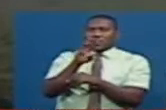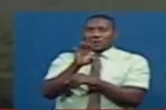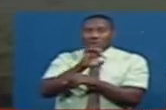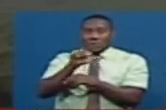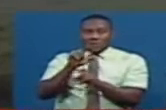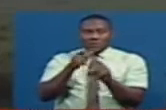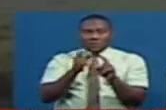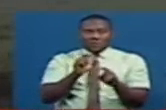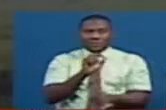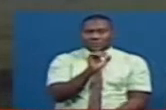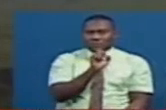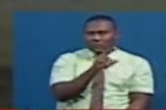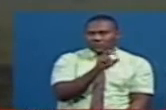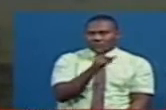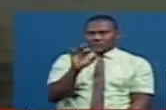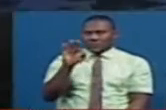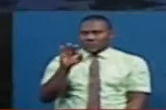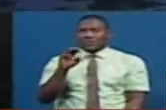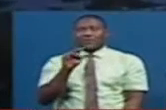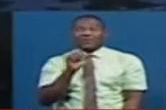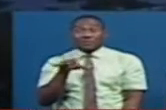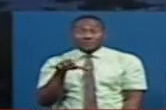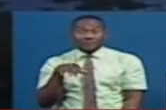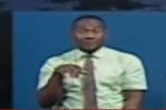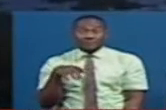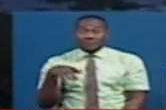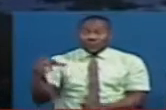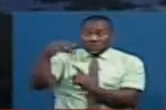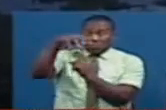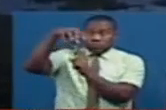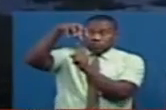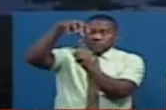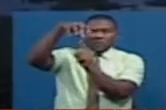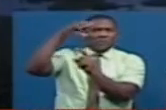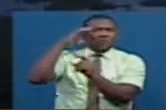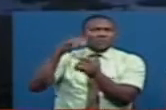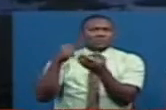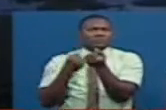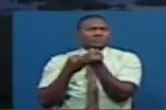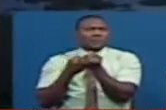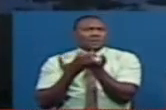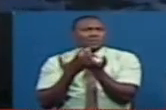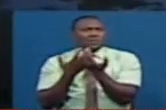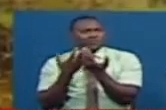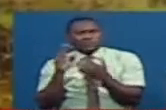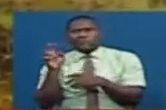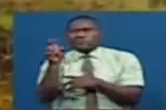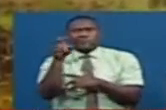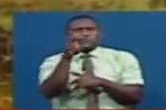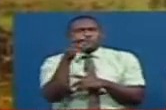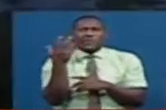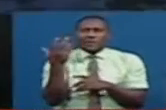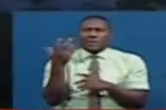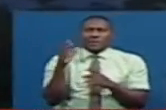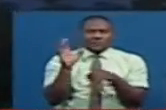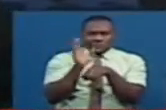May 2018. The Cowbell balloon project aims to support ongoing efforts to boost tourism, recreation and